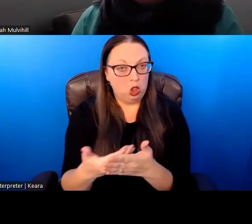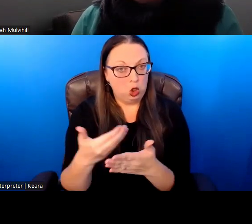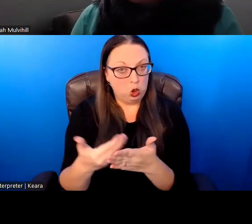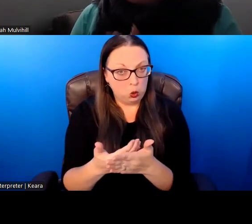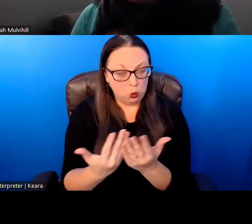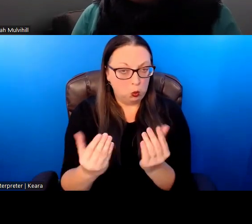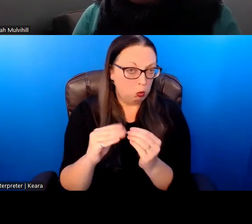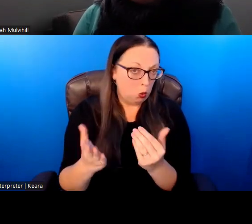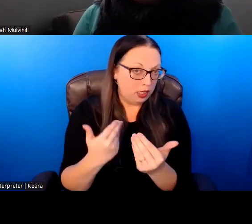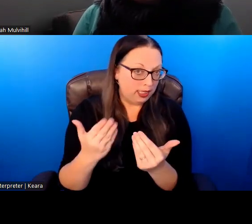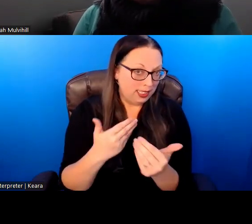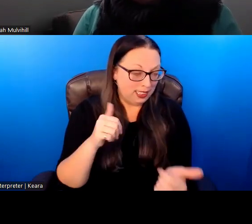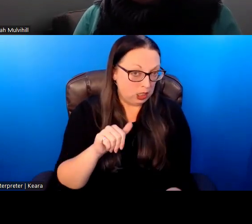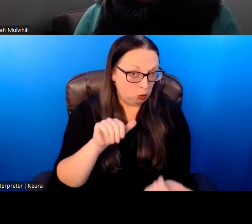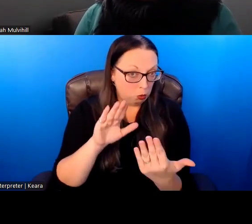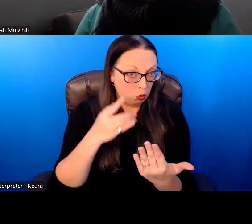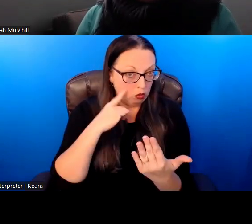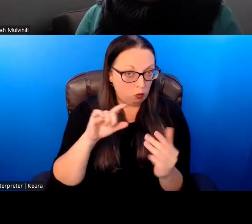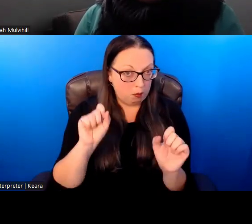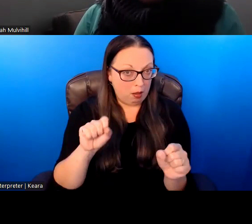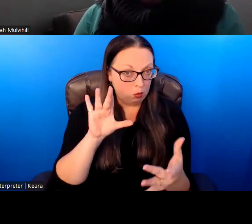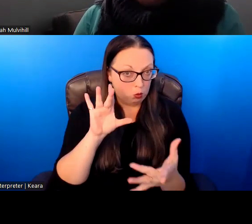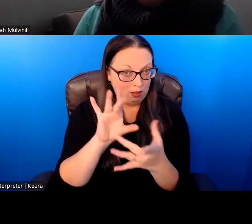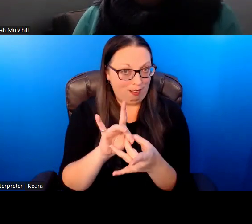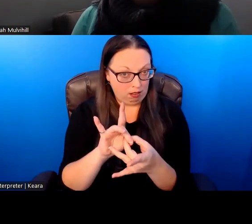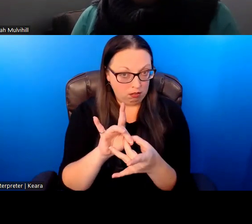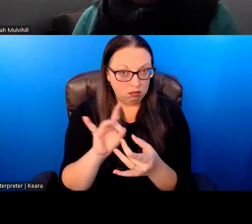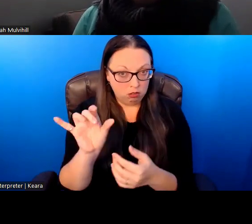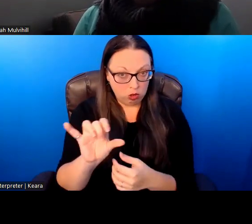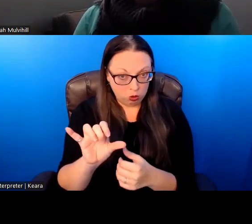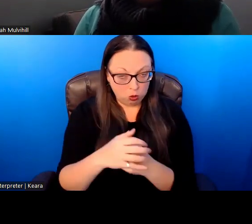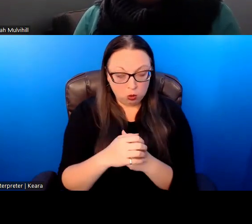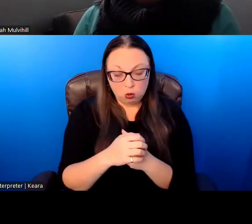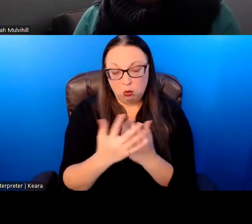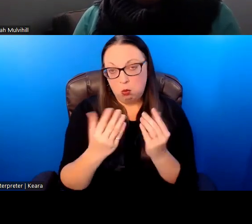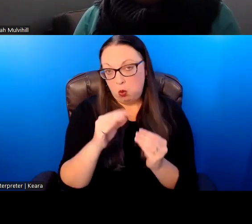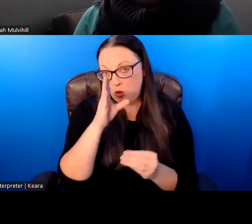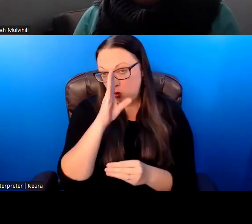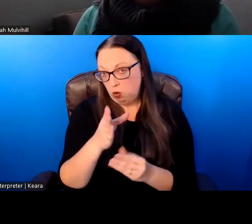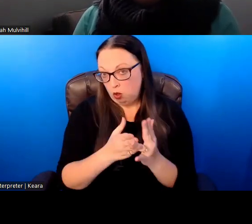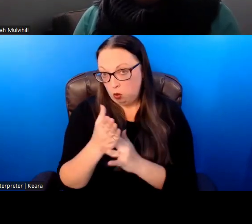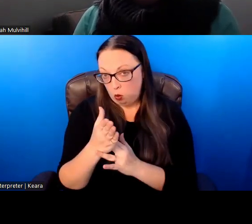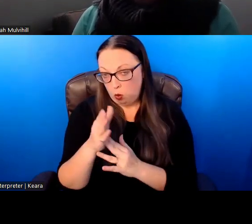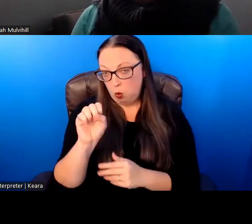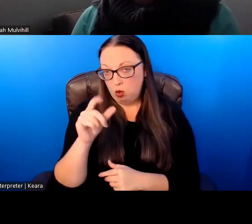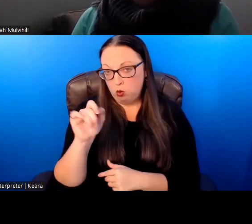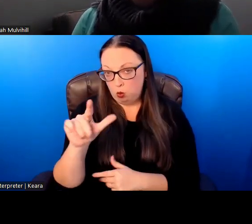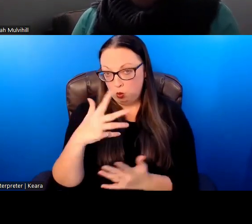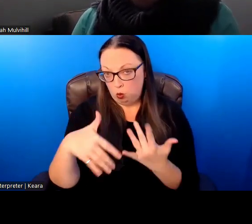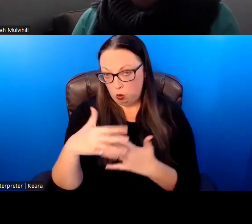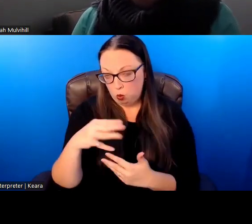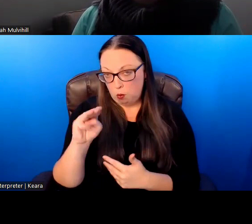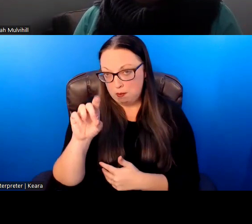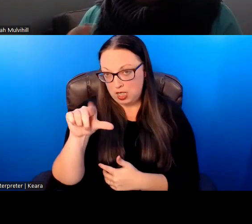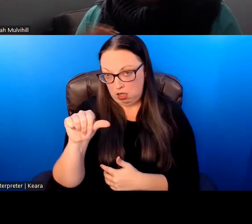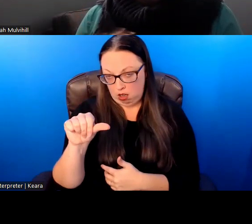easier ways to be able to connect as well, more directly through social media channels. And